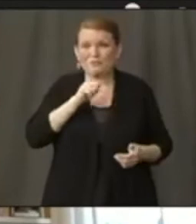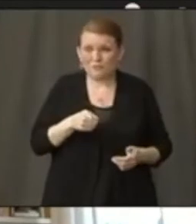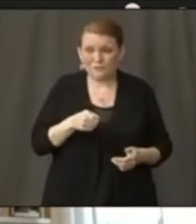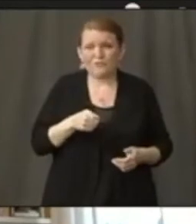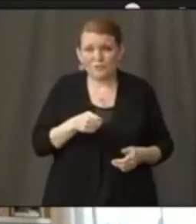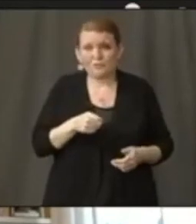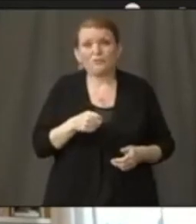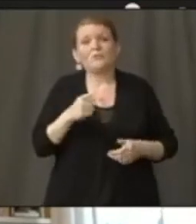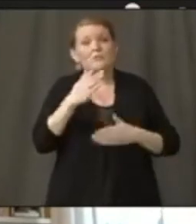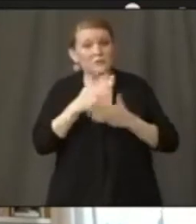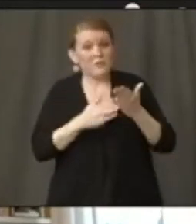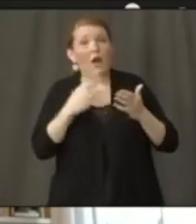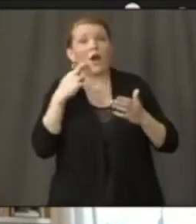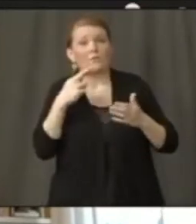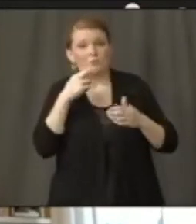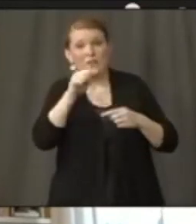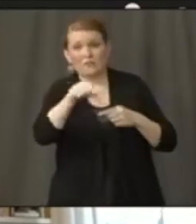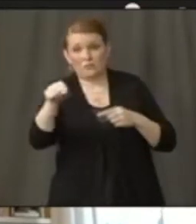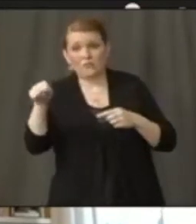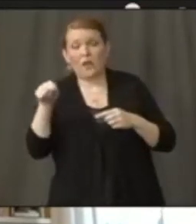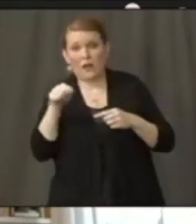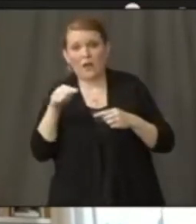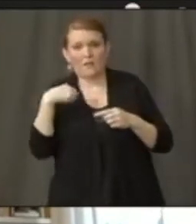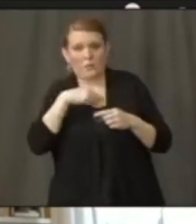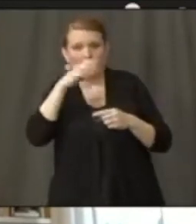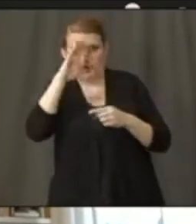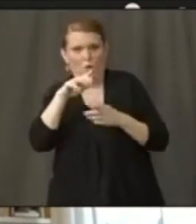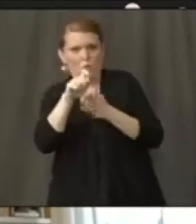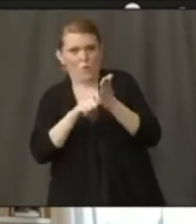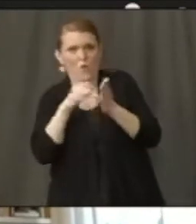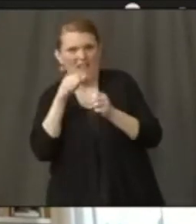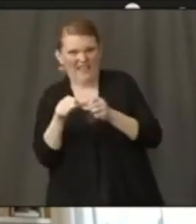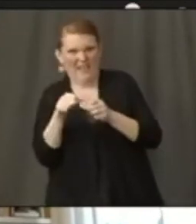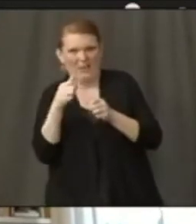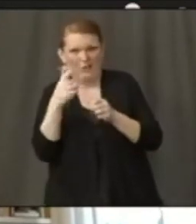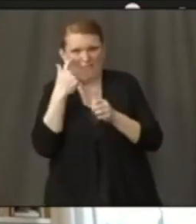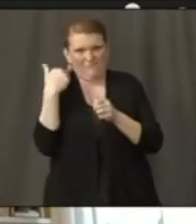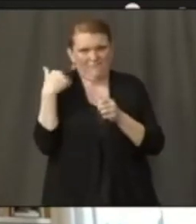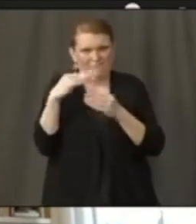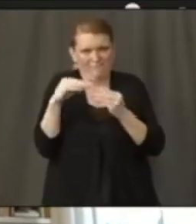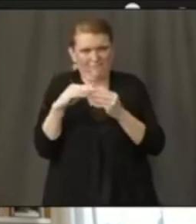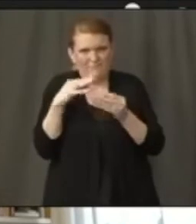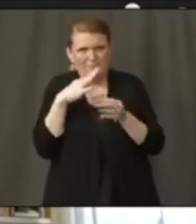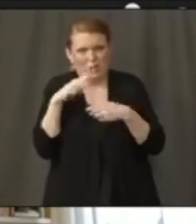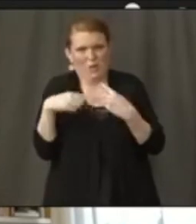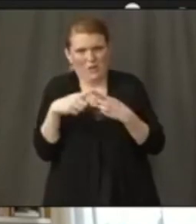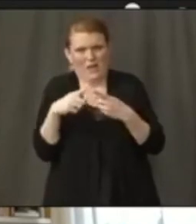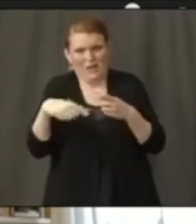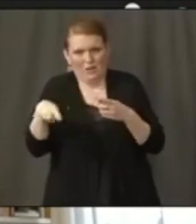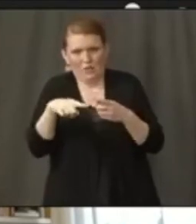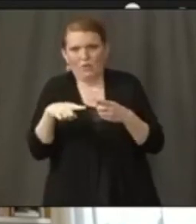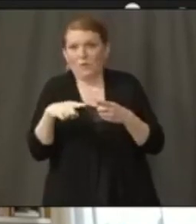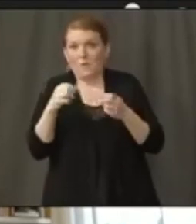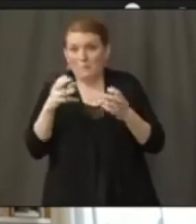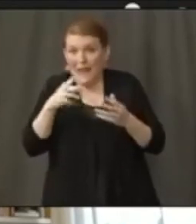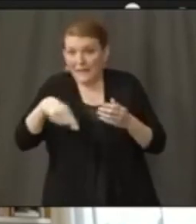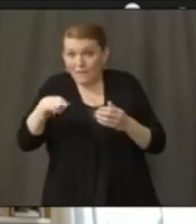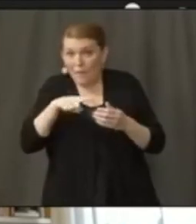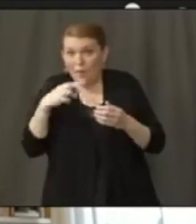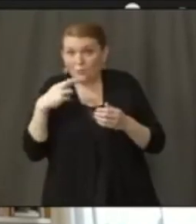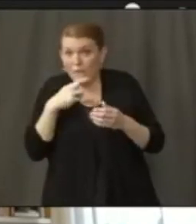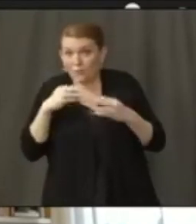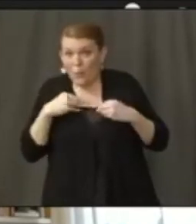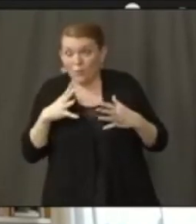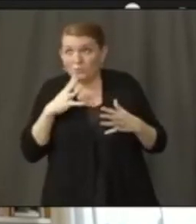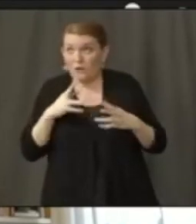a letter to the governor. I'm hearing from others who are very concerned about a May 20th opening date. They're concerned,